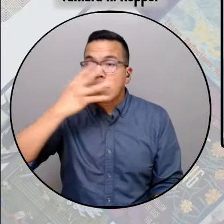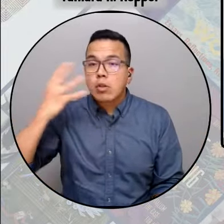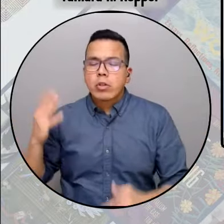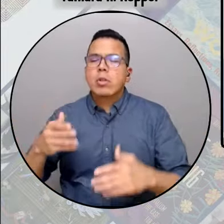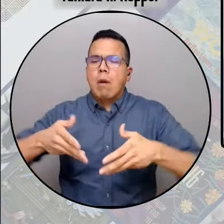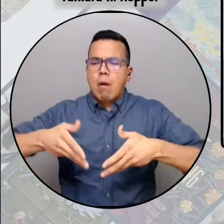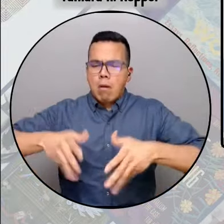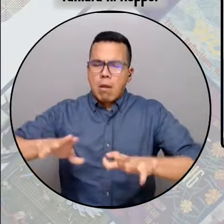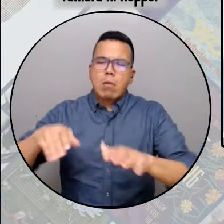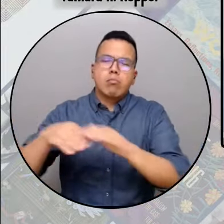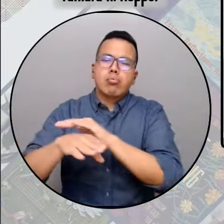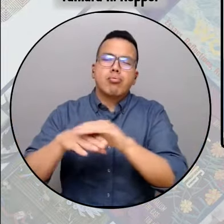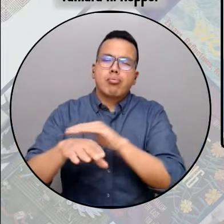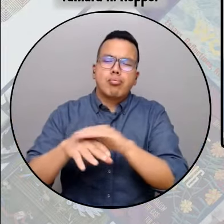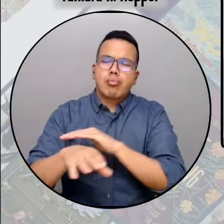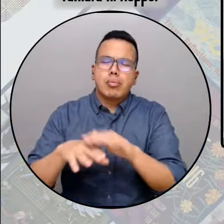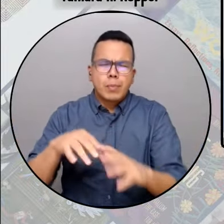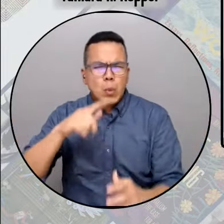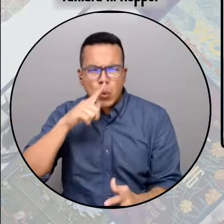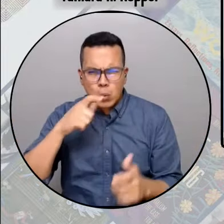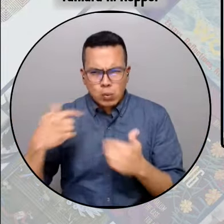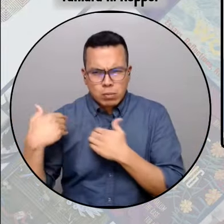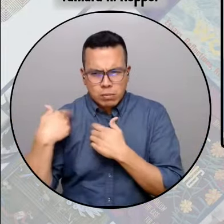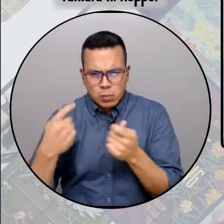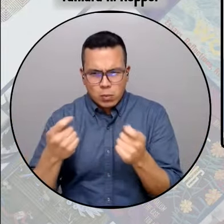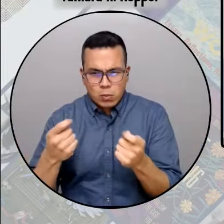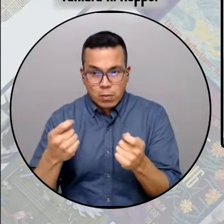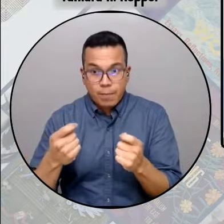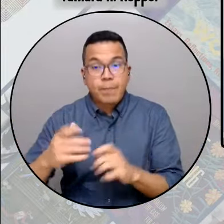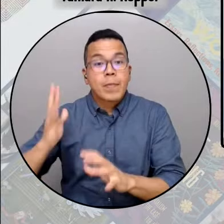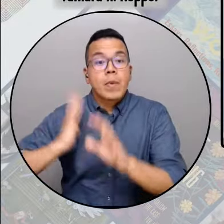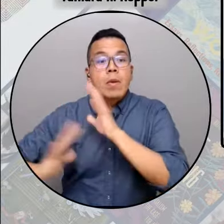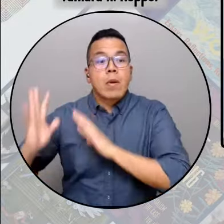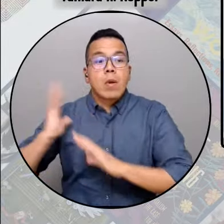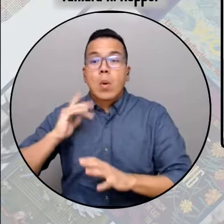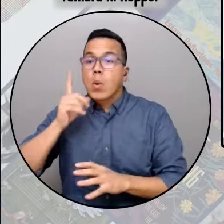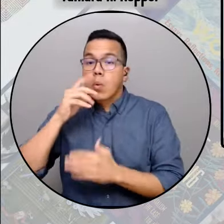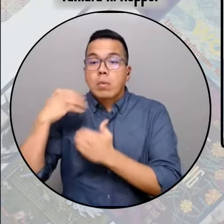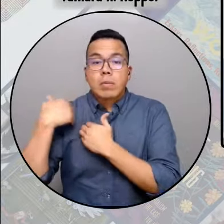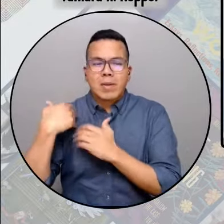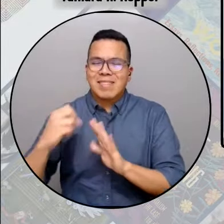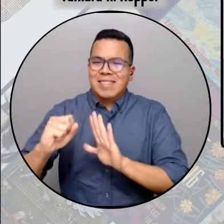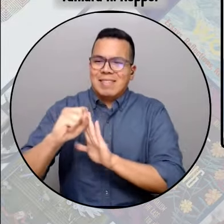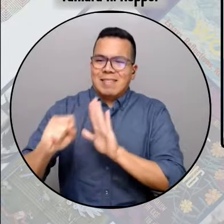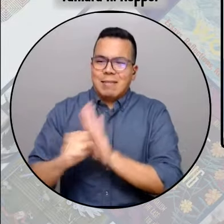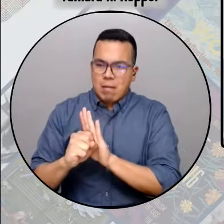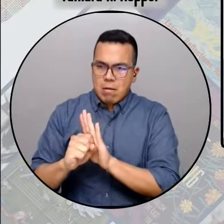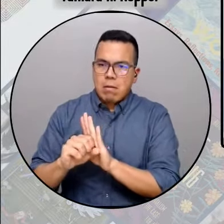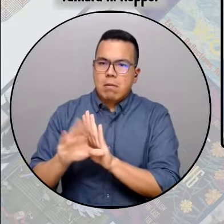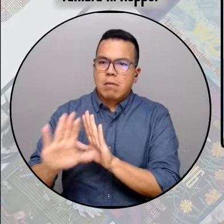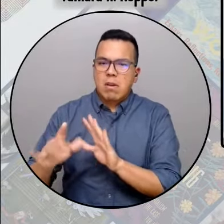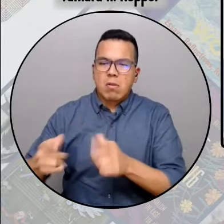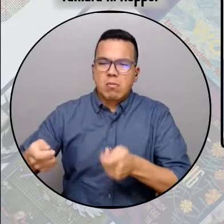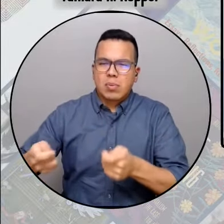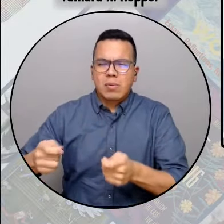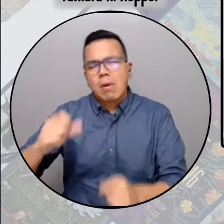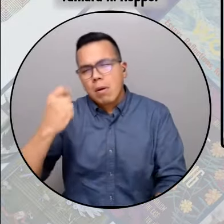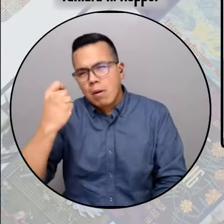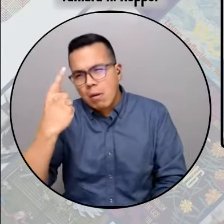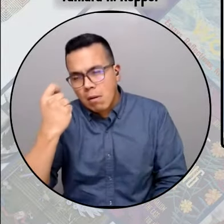long time, states were a lot of times in control of immigration. So obviously we know the United States has been around longer